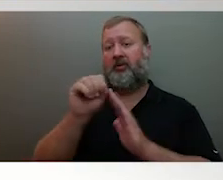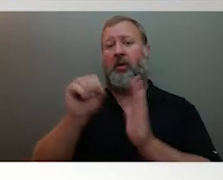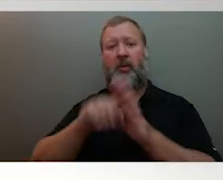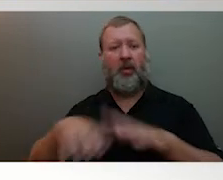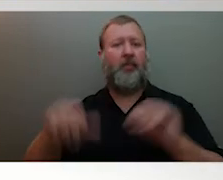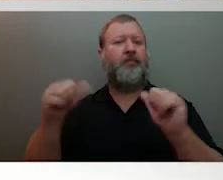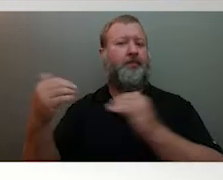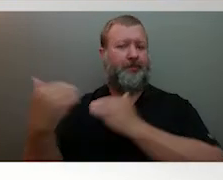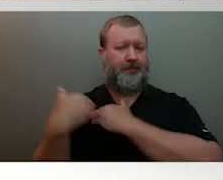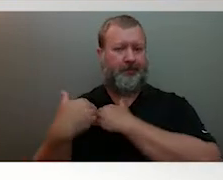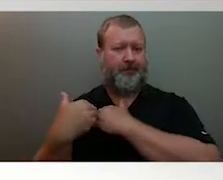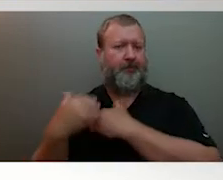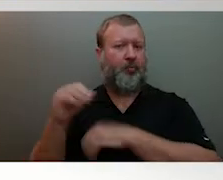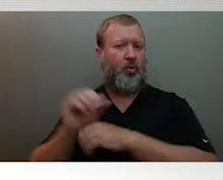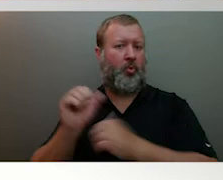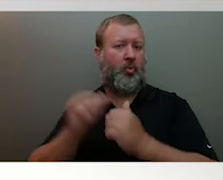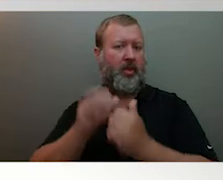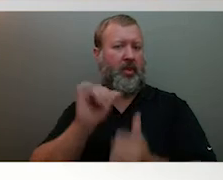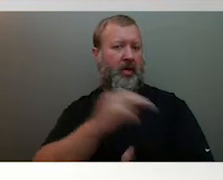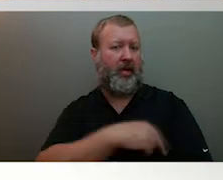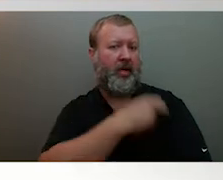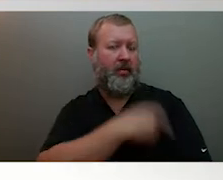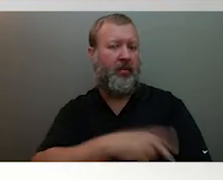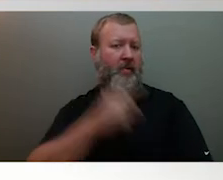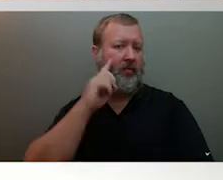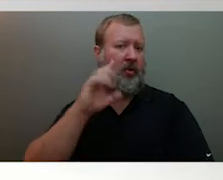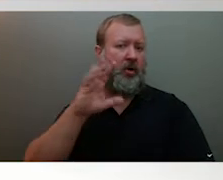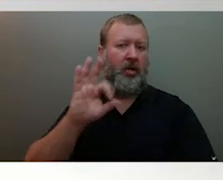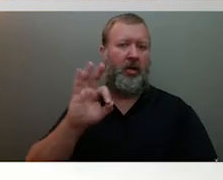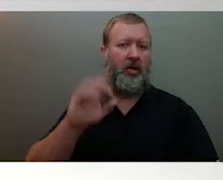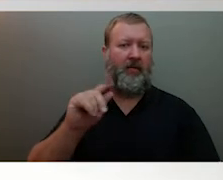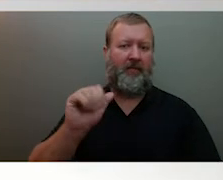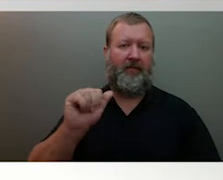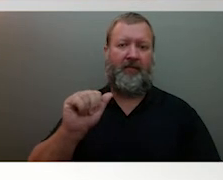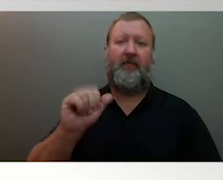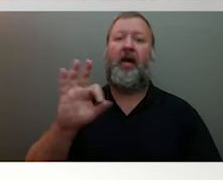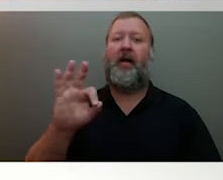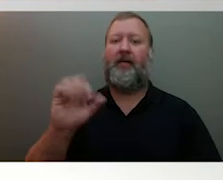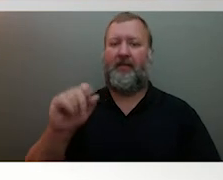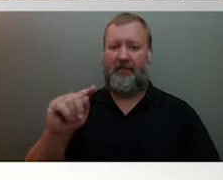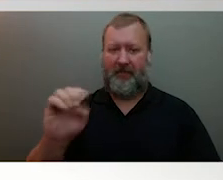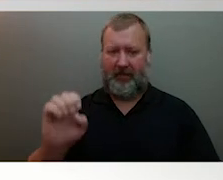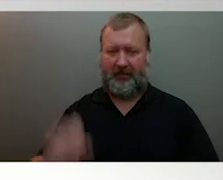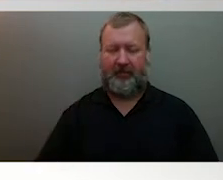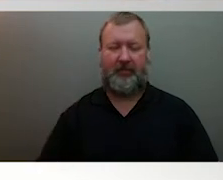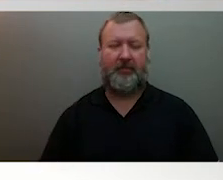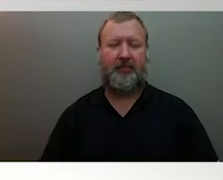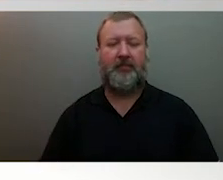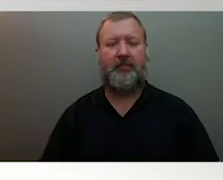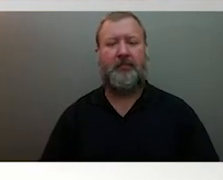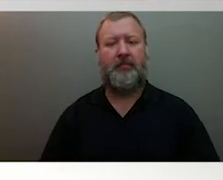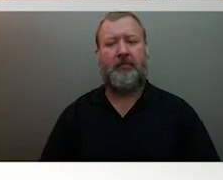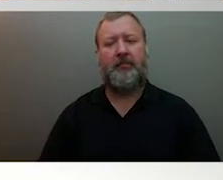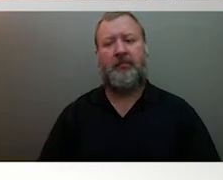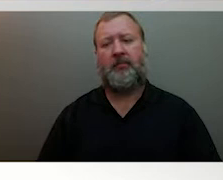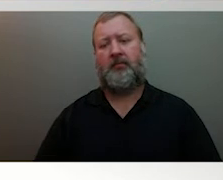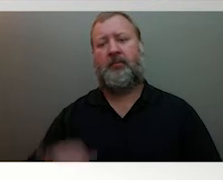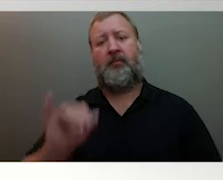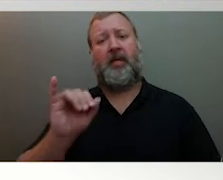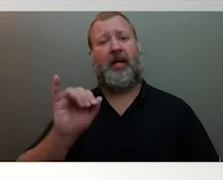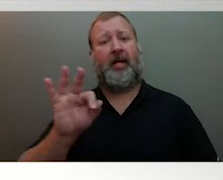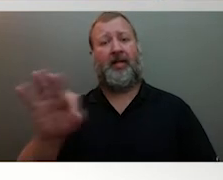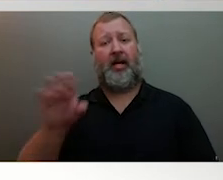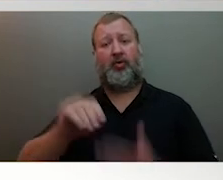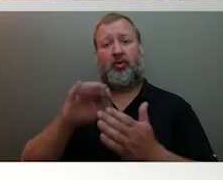then be responsible to work with the facility to provide FAPE. If a student who has Progress Monitoring Plan,